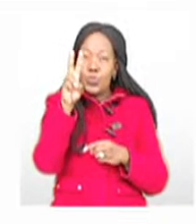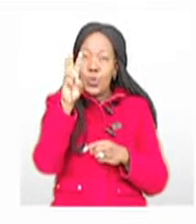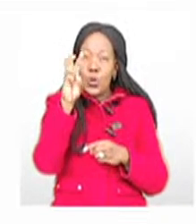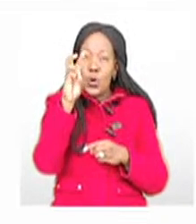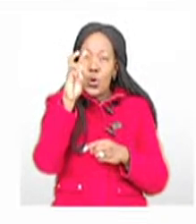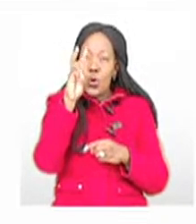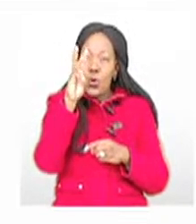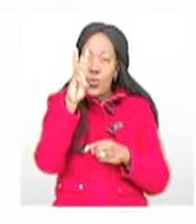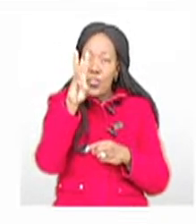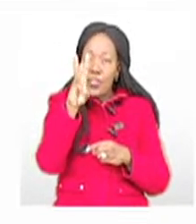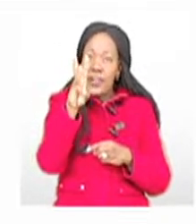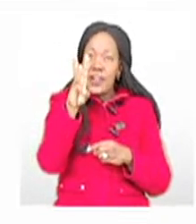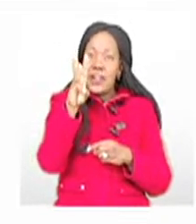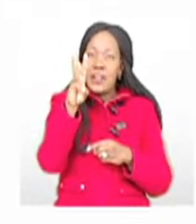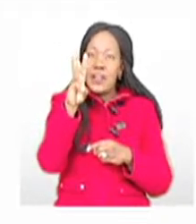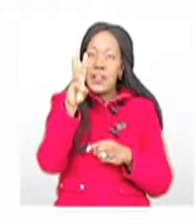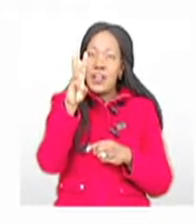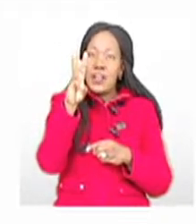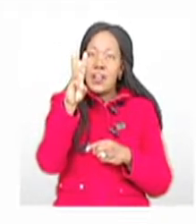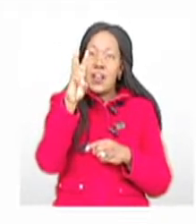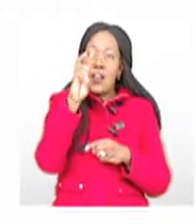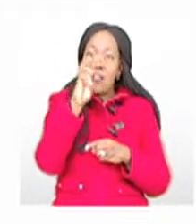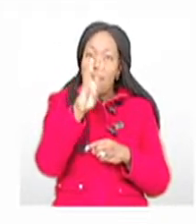2, 3,